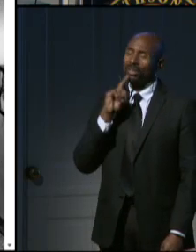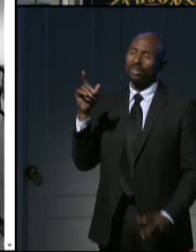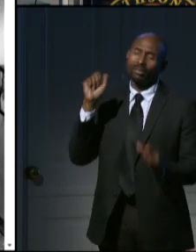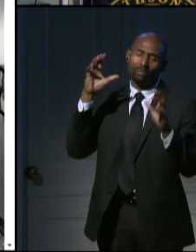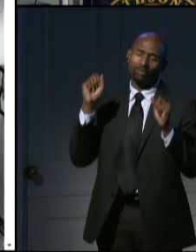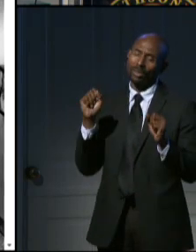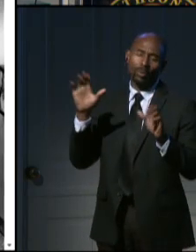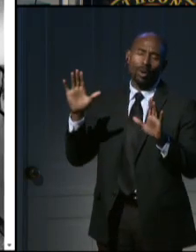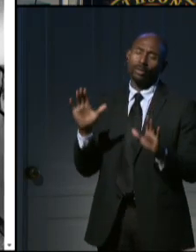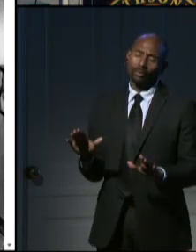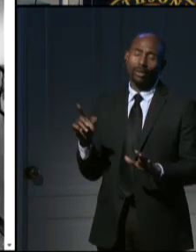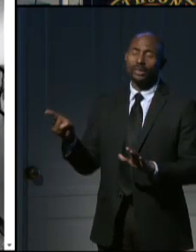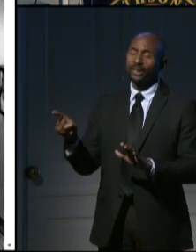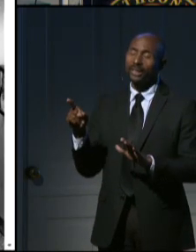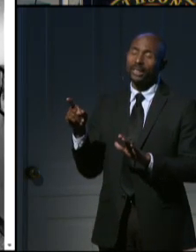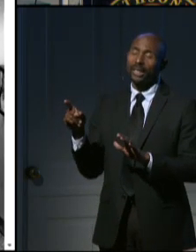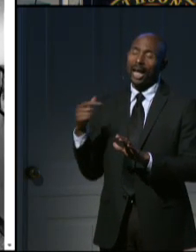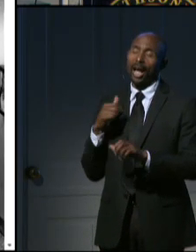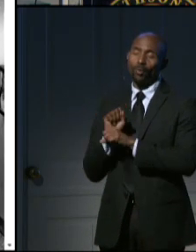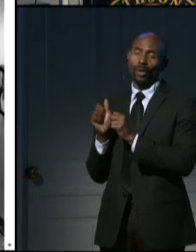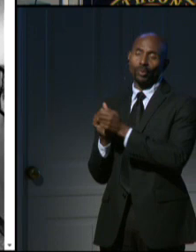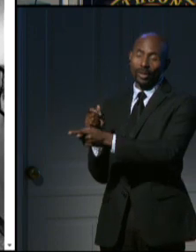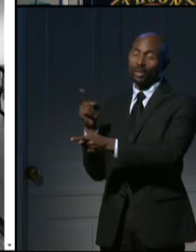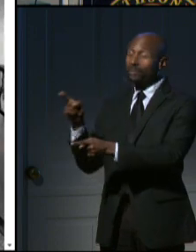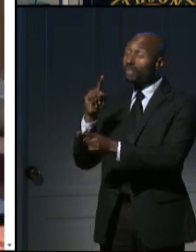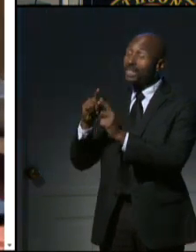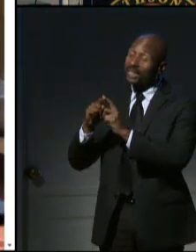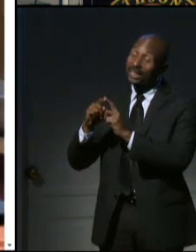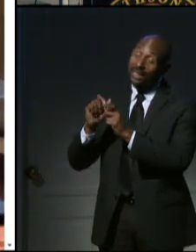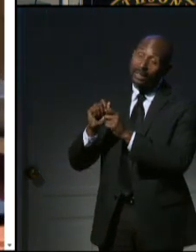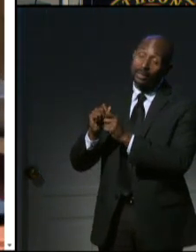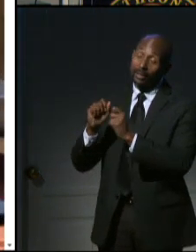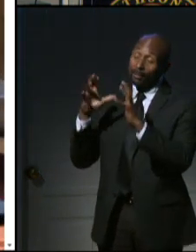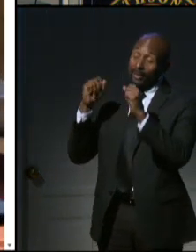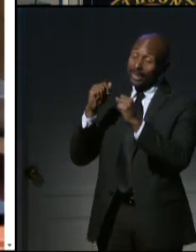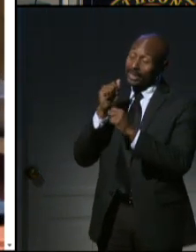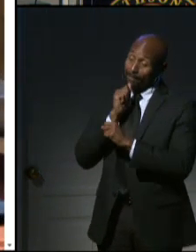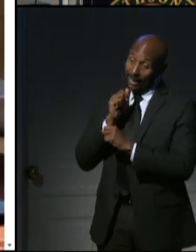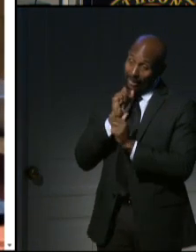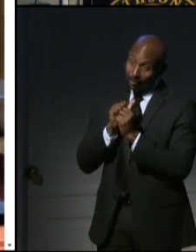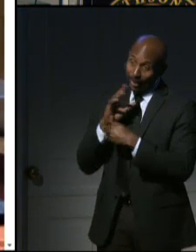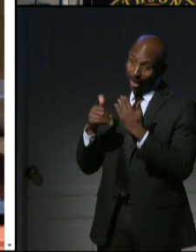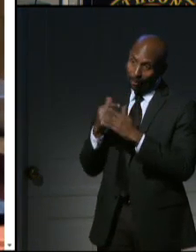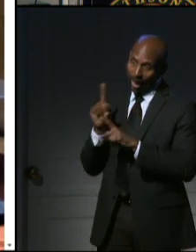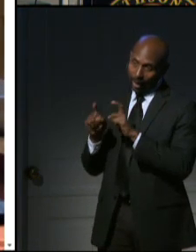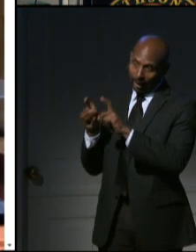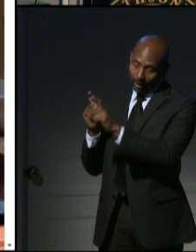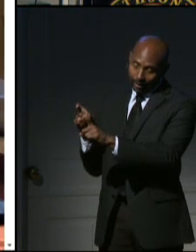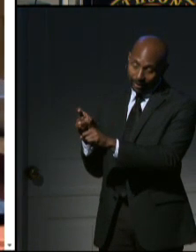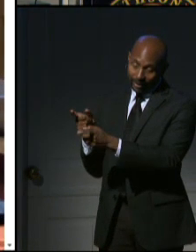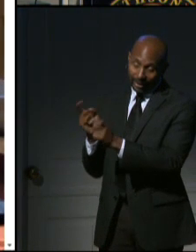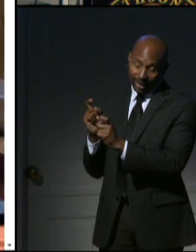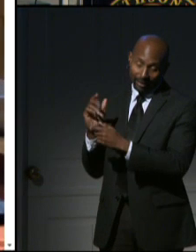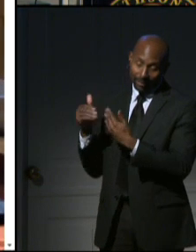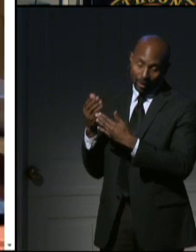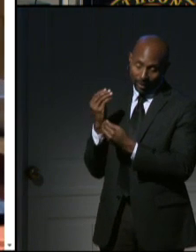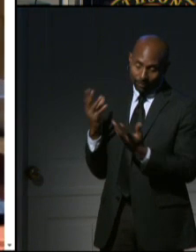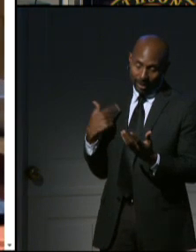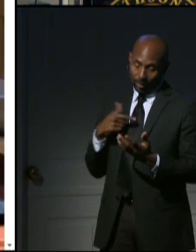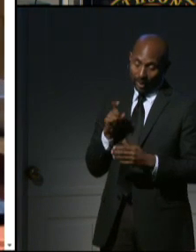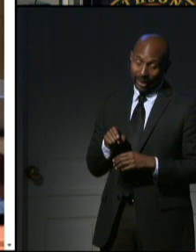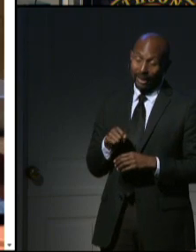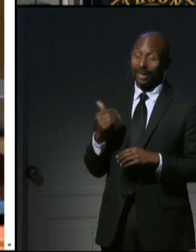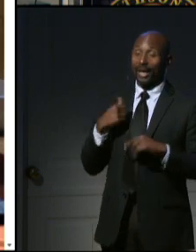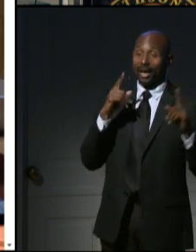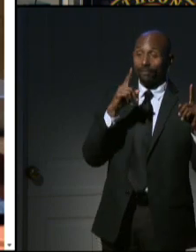she was extraordinarily patient with all my questions. She got all the information we needed. We got photos from various times in the